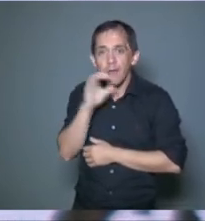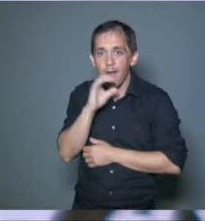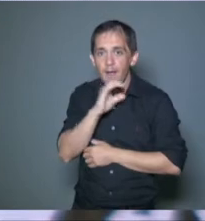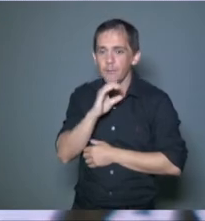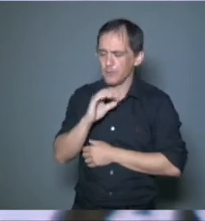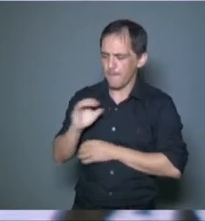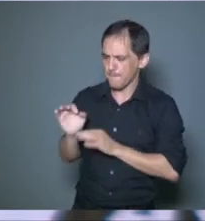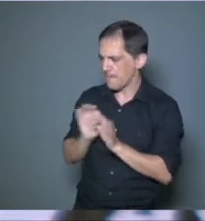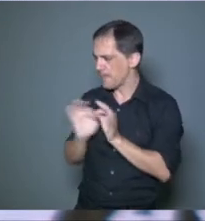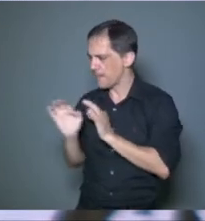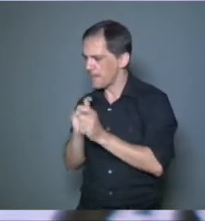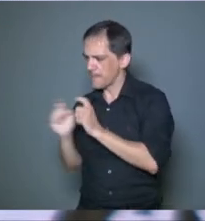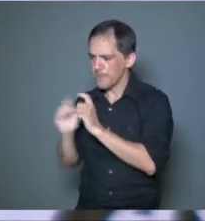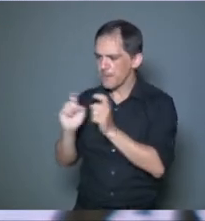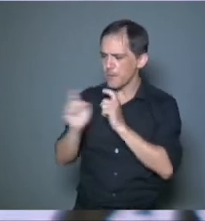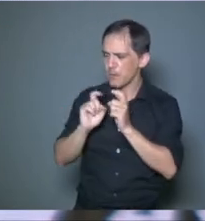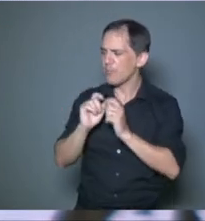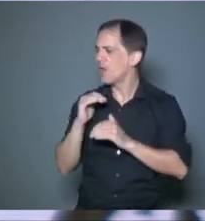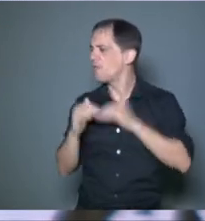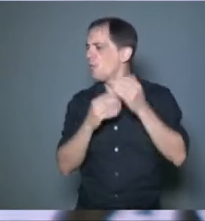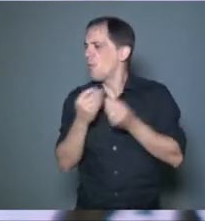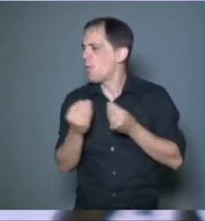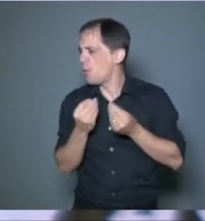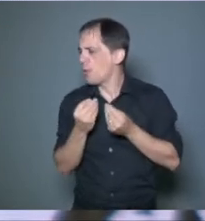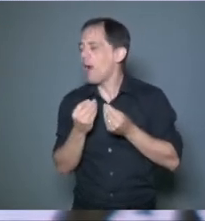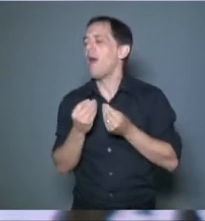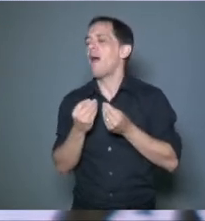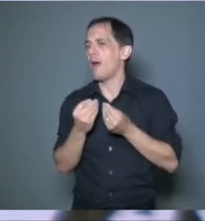and shareholders.